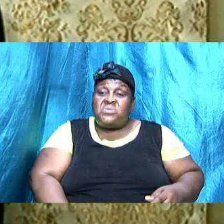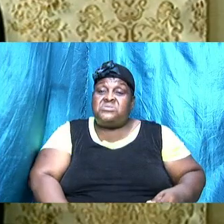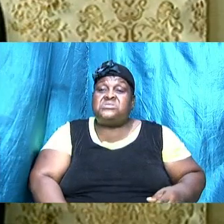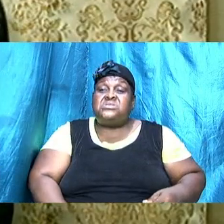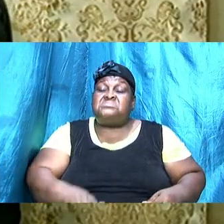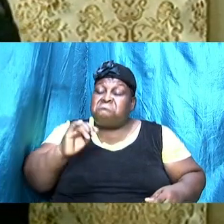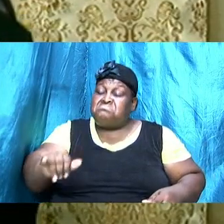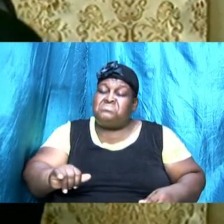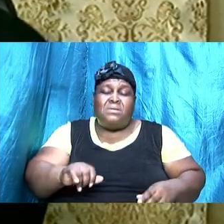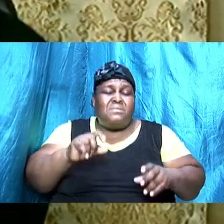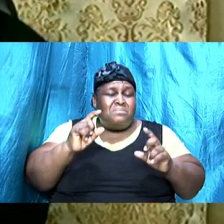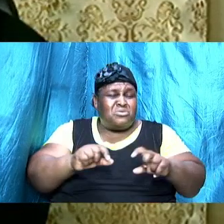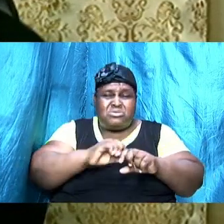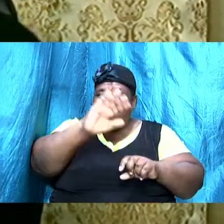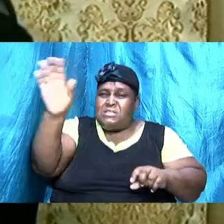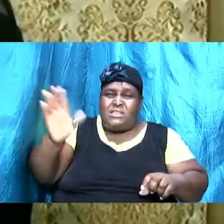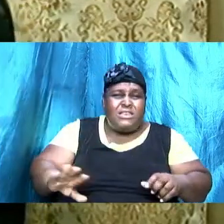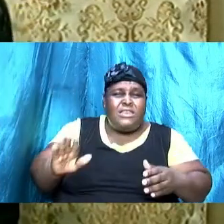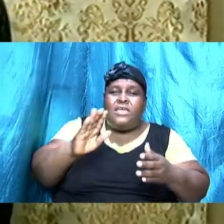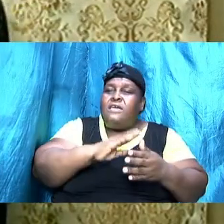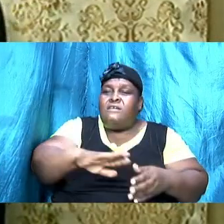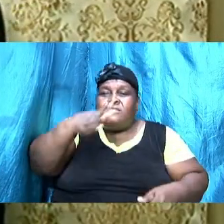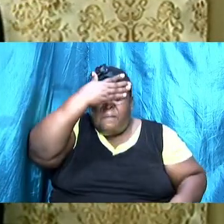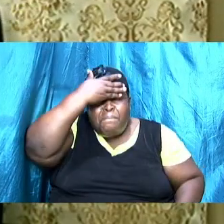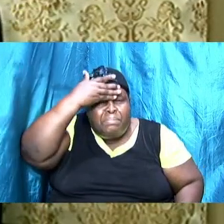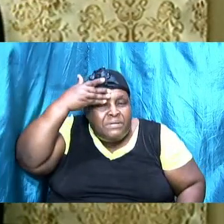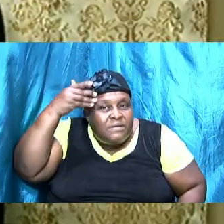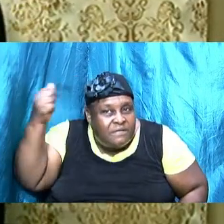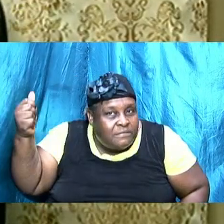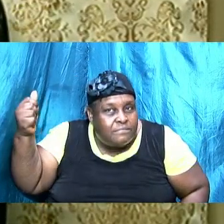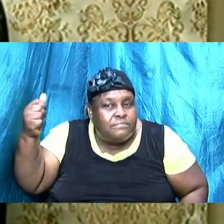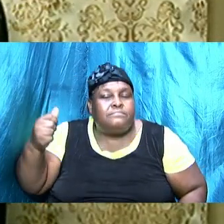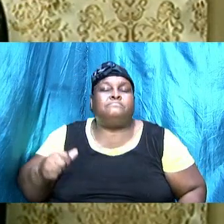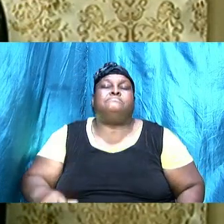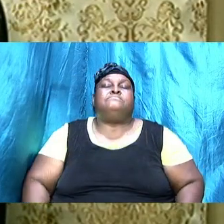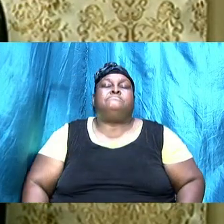never be forgotten. That must never